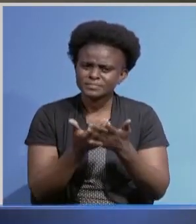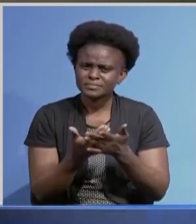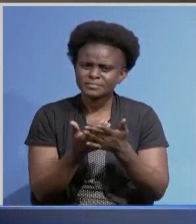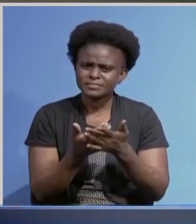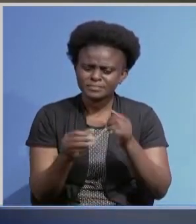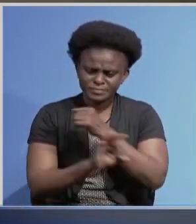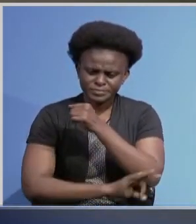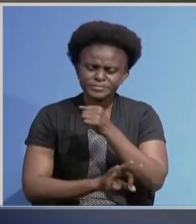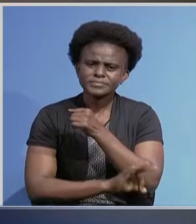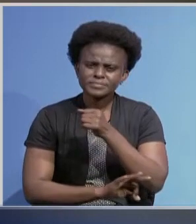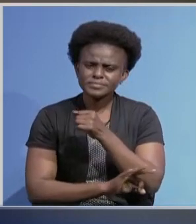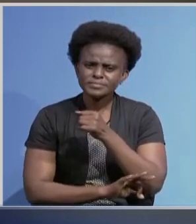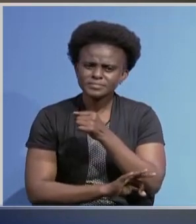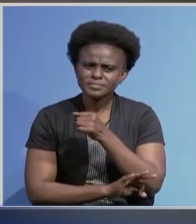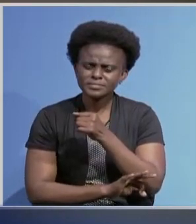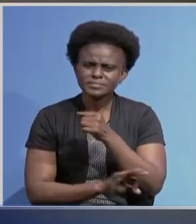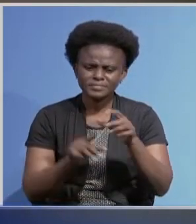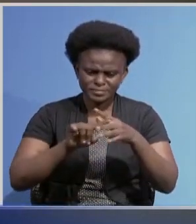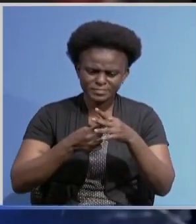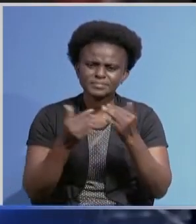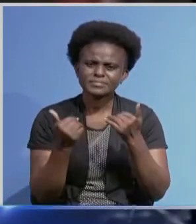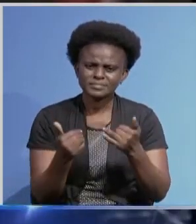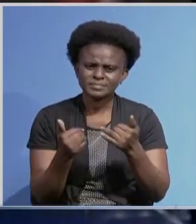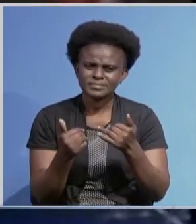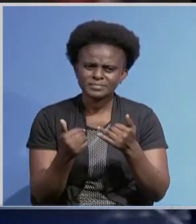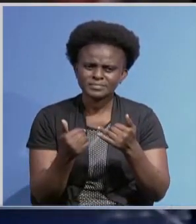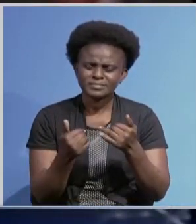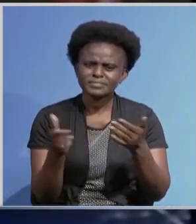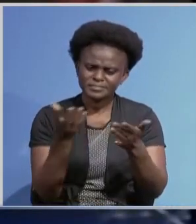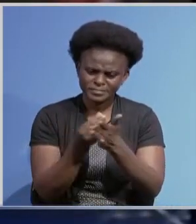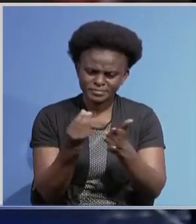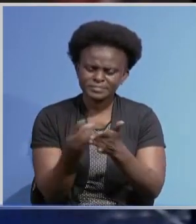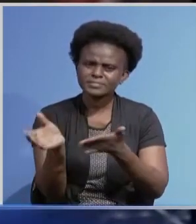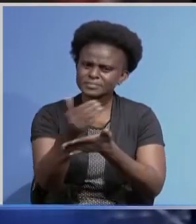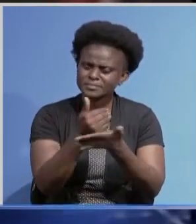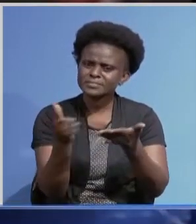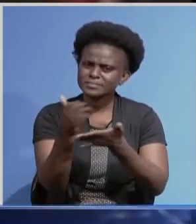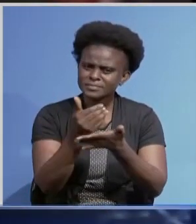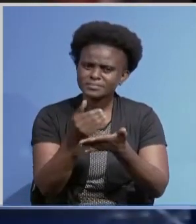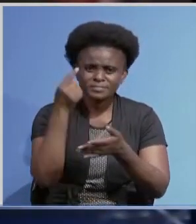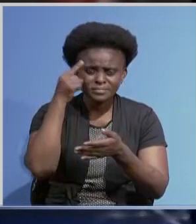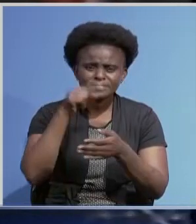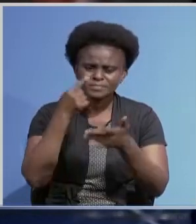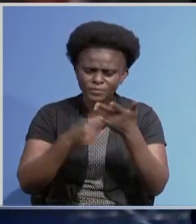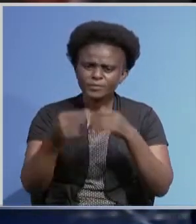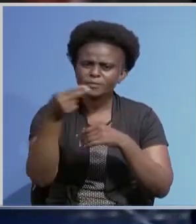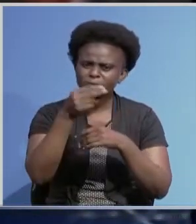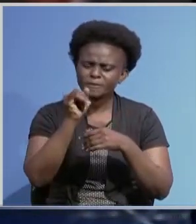the foundation to start resource mobilizing for